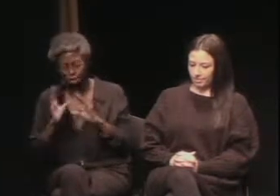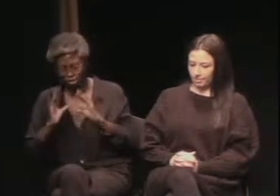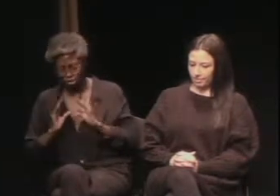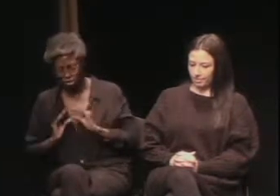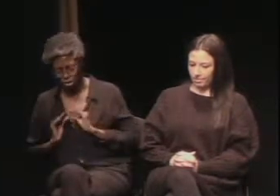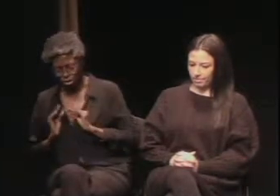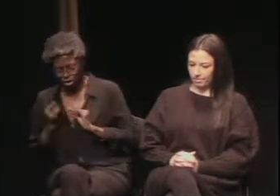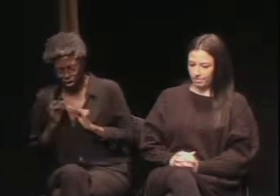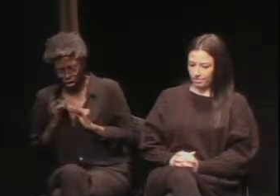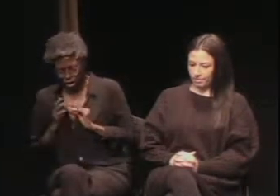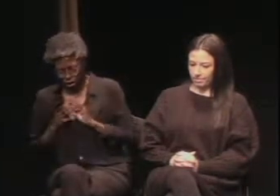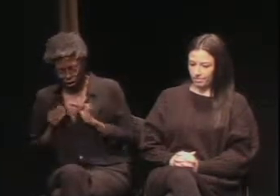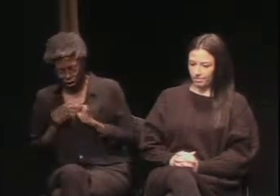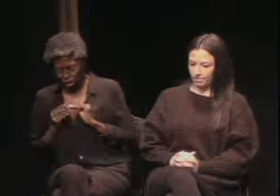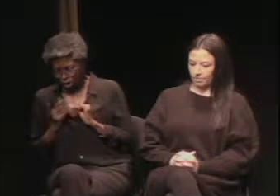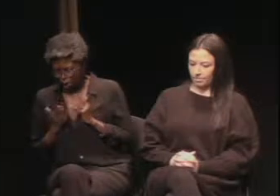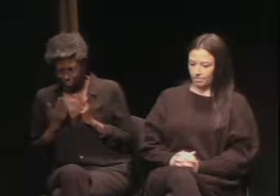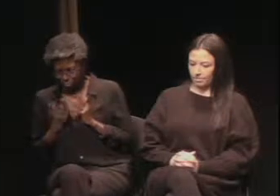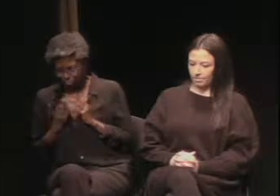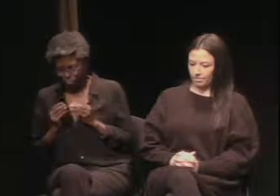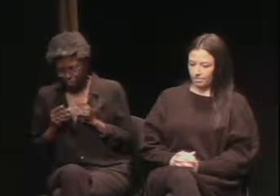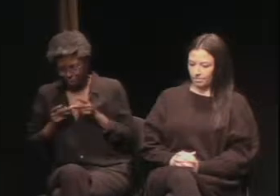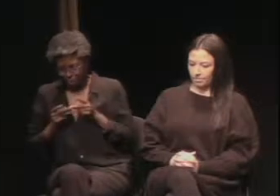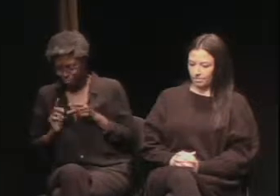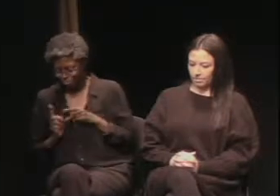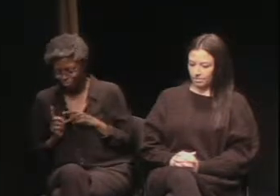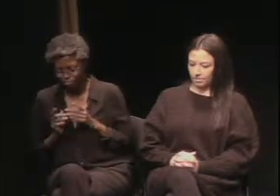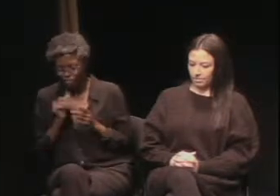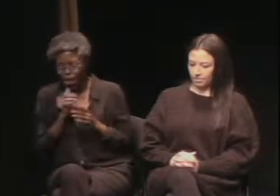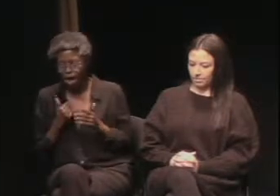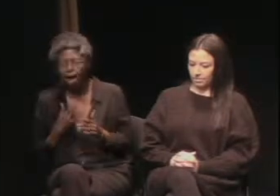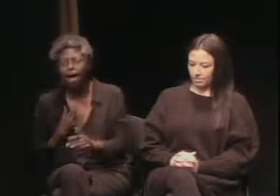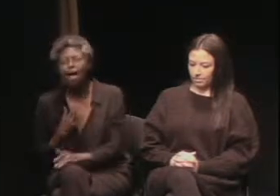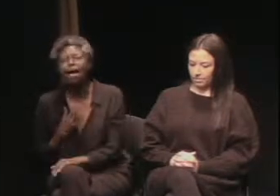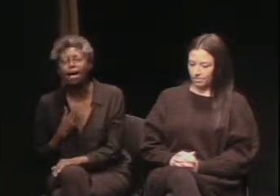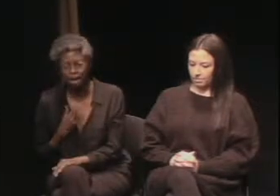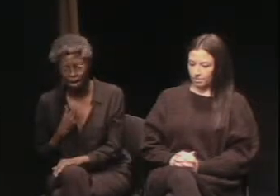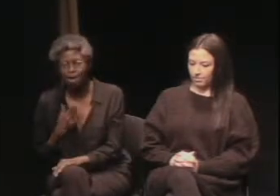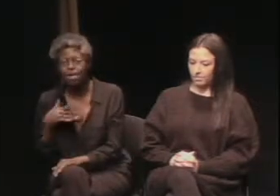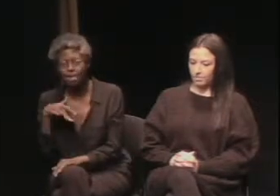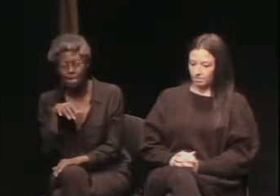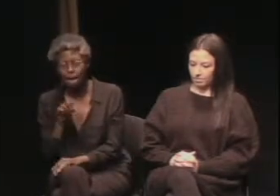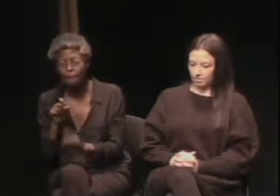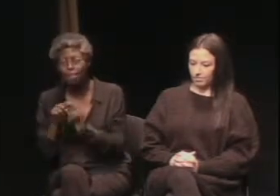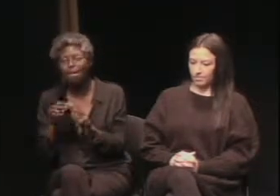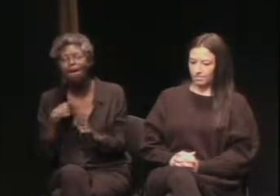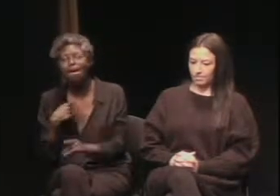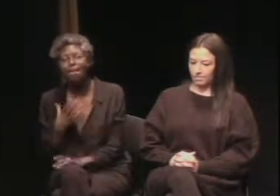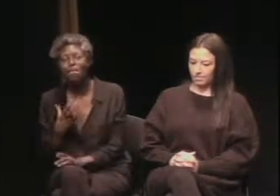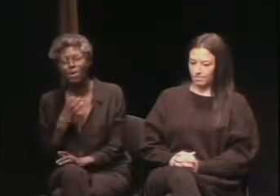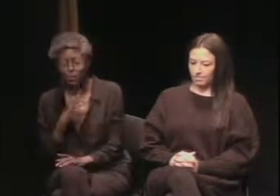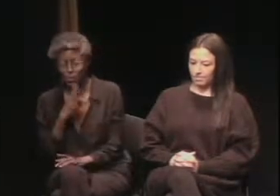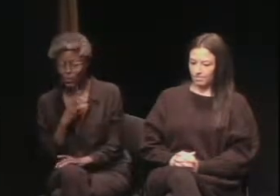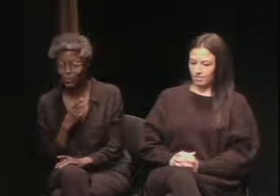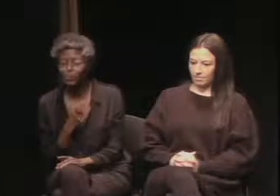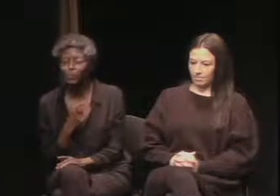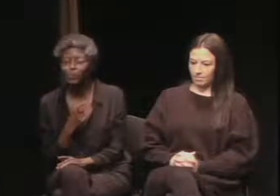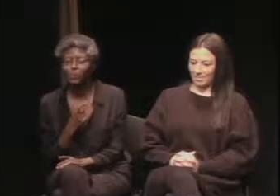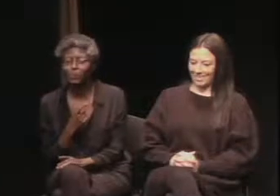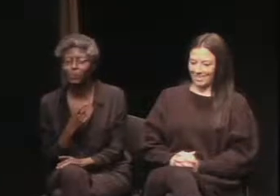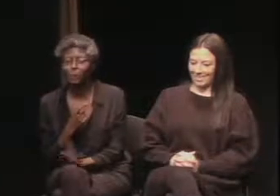and like storing it in a place, you know? Exactly. Yeah. Well, I want to talk to you all